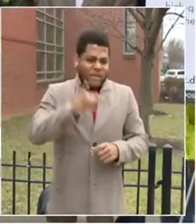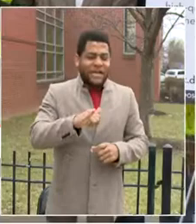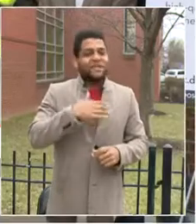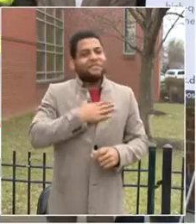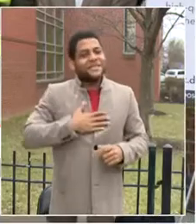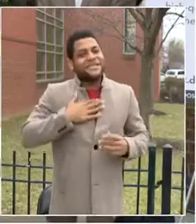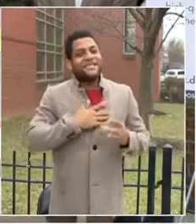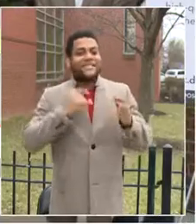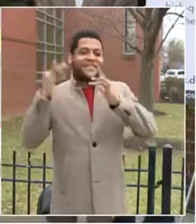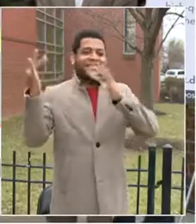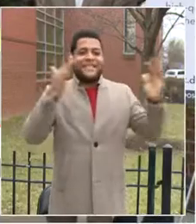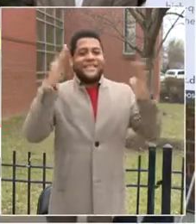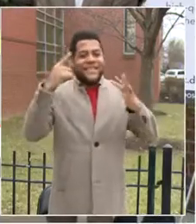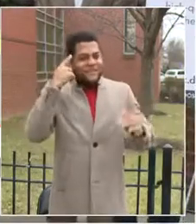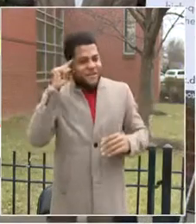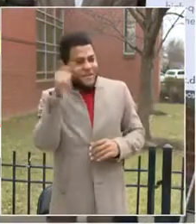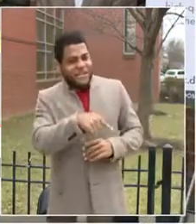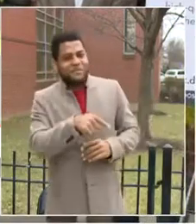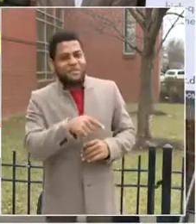applause.